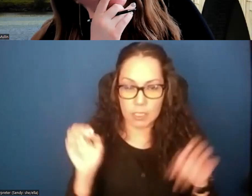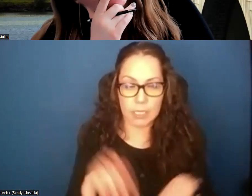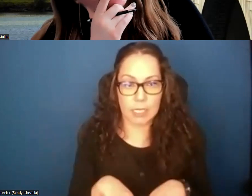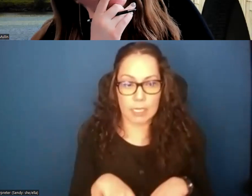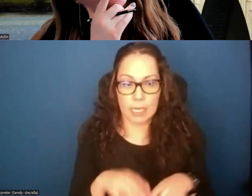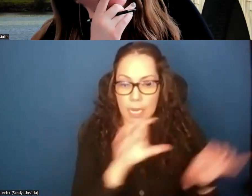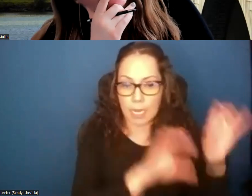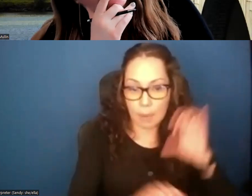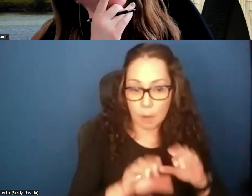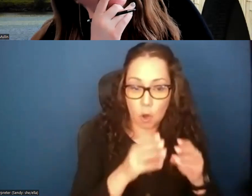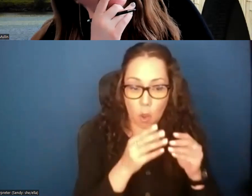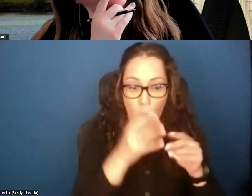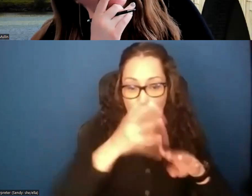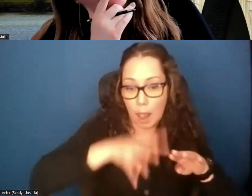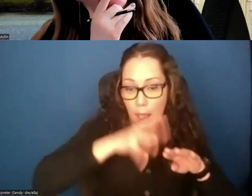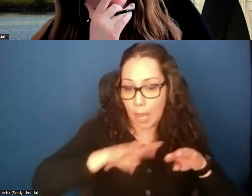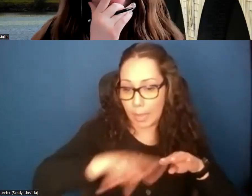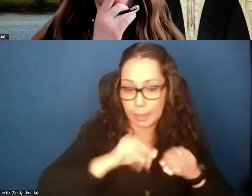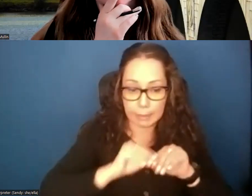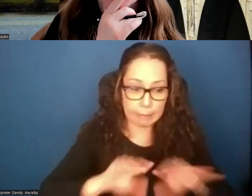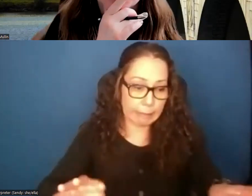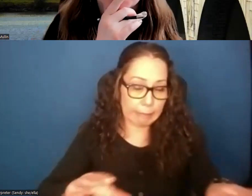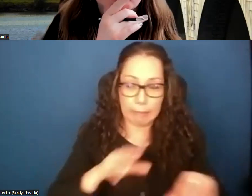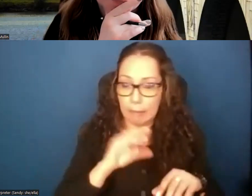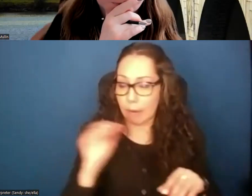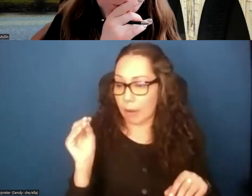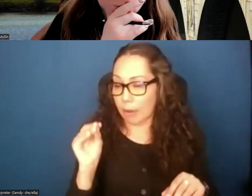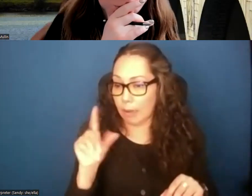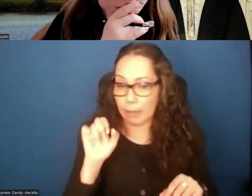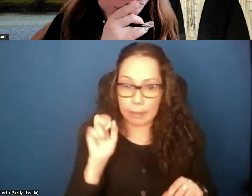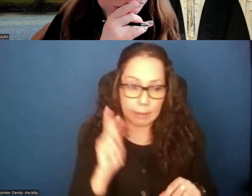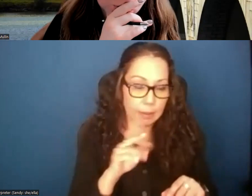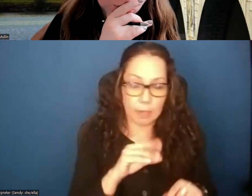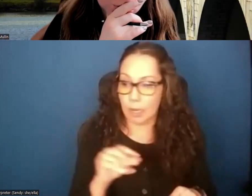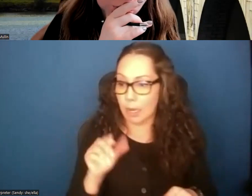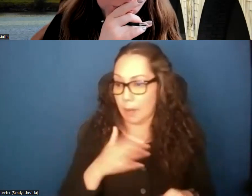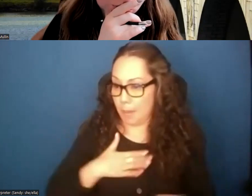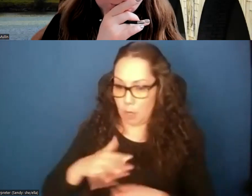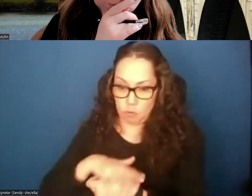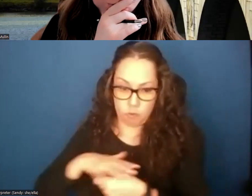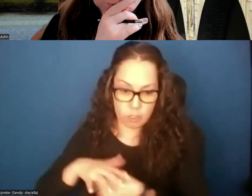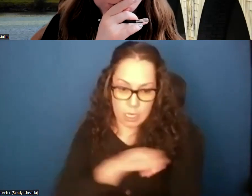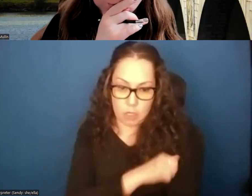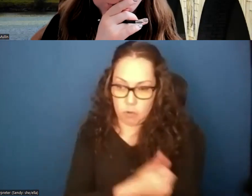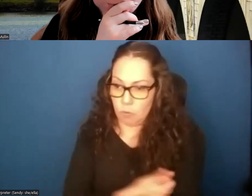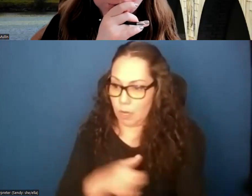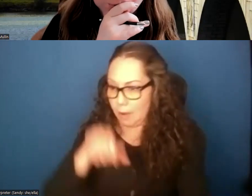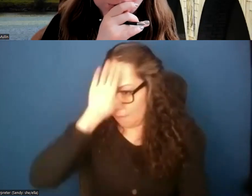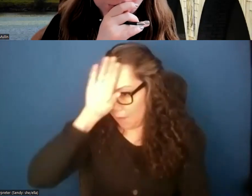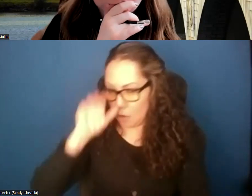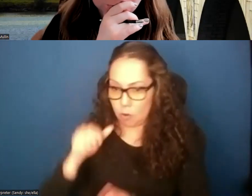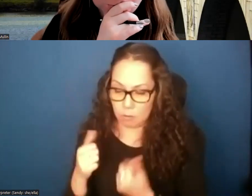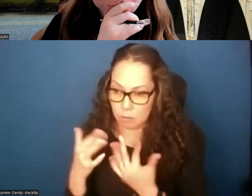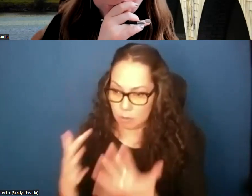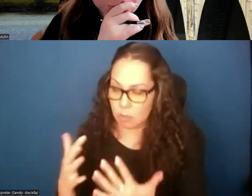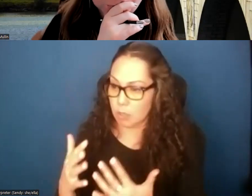chemical leak. Um, in our jurisdiction, we had a fire that, uh, decimated a senior living facility